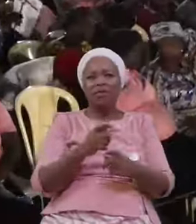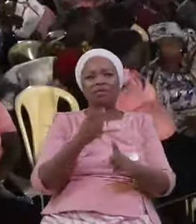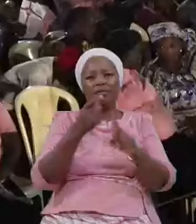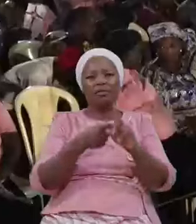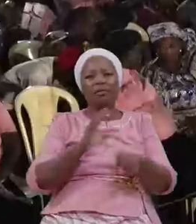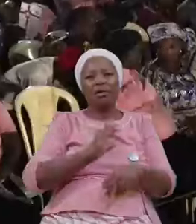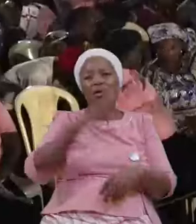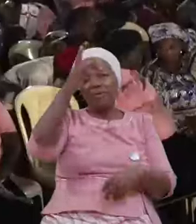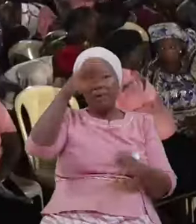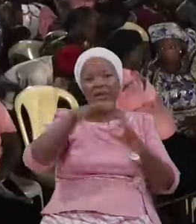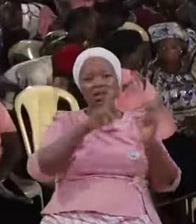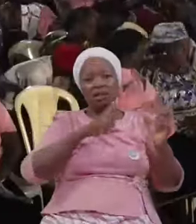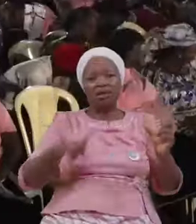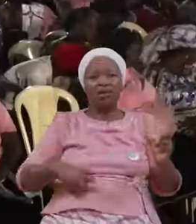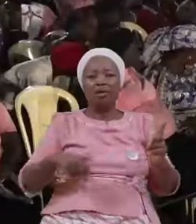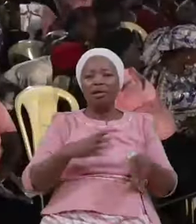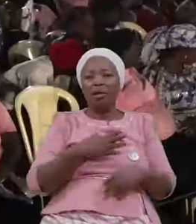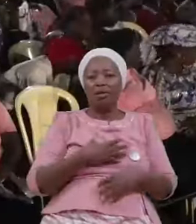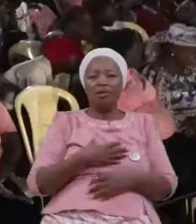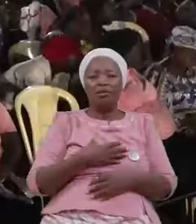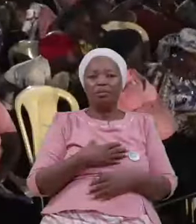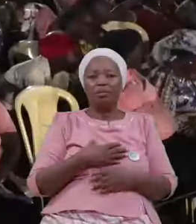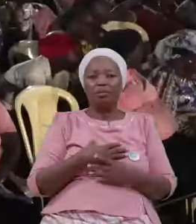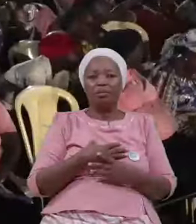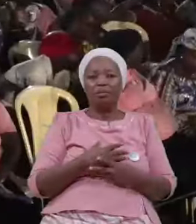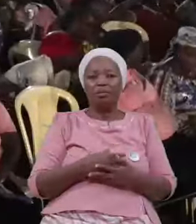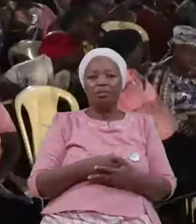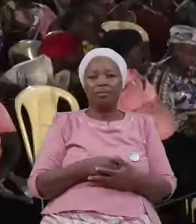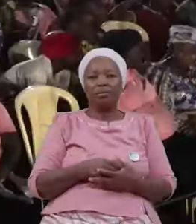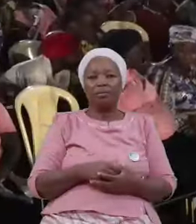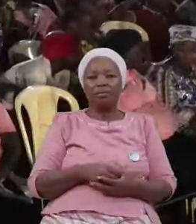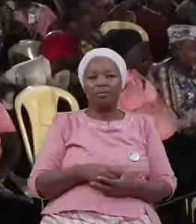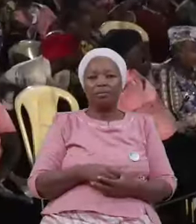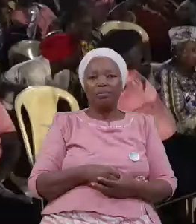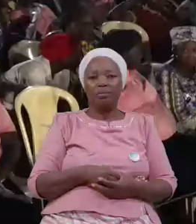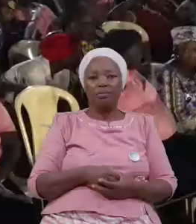and request for the package.